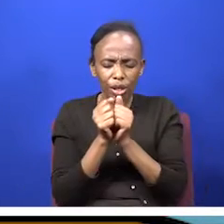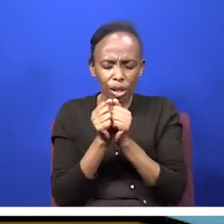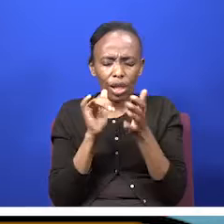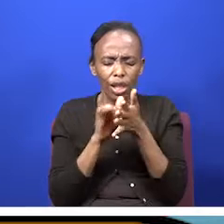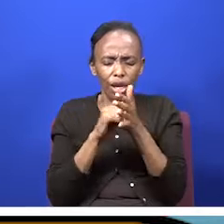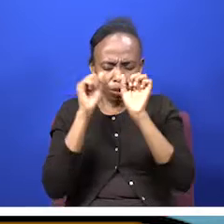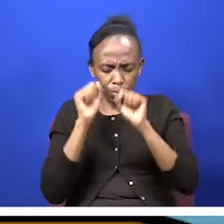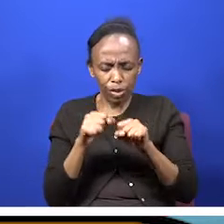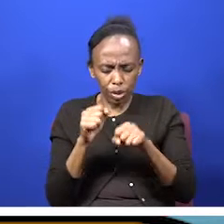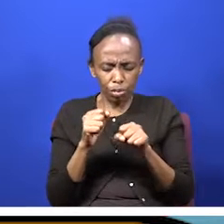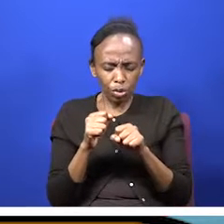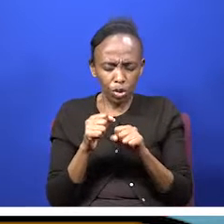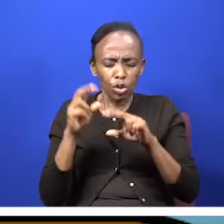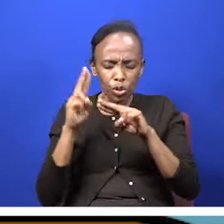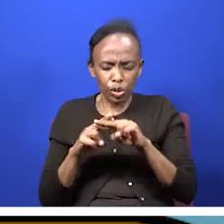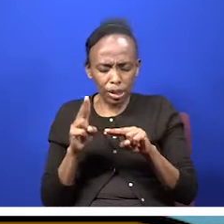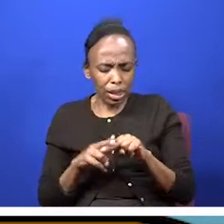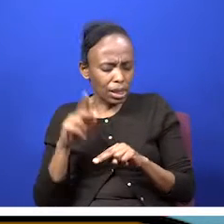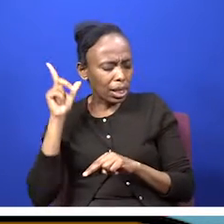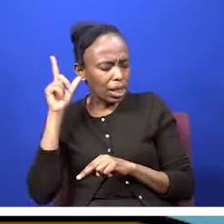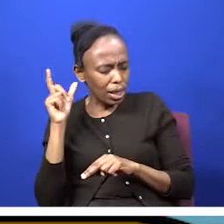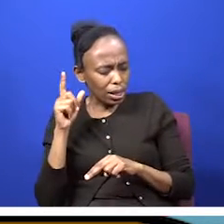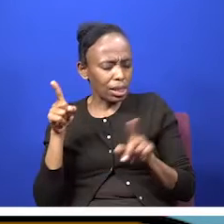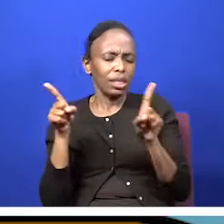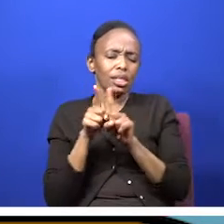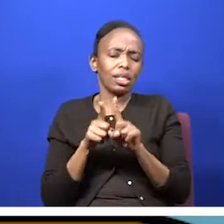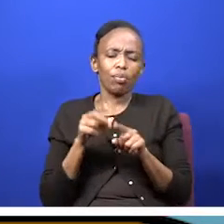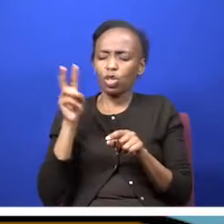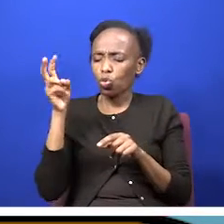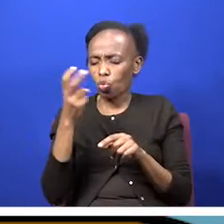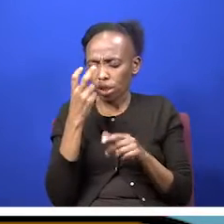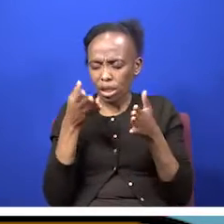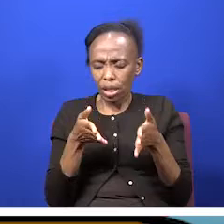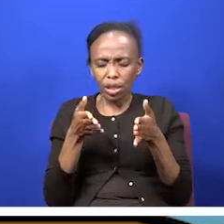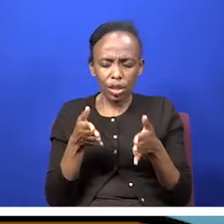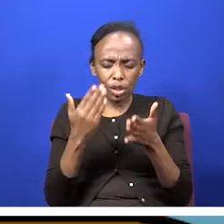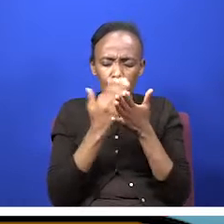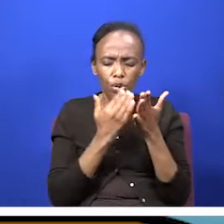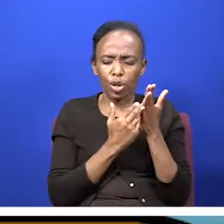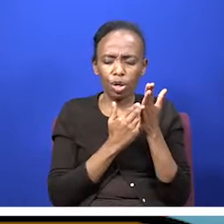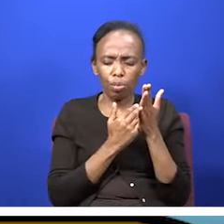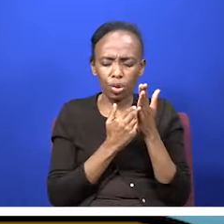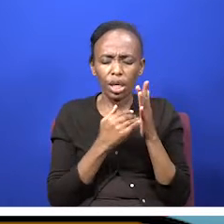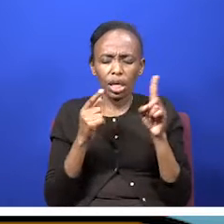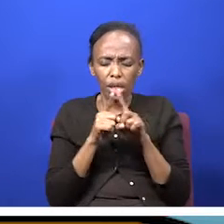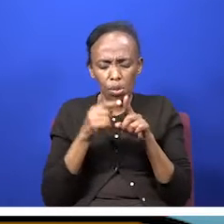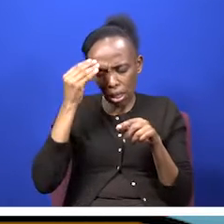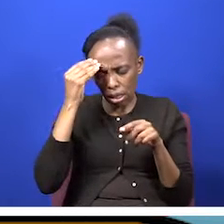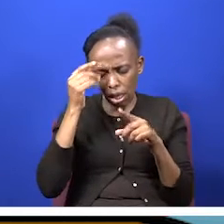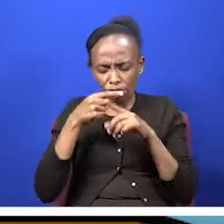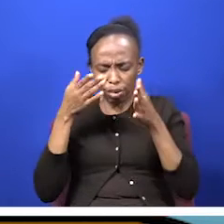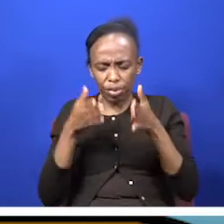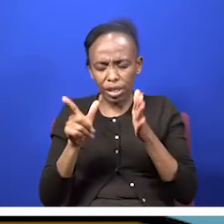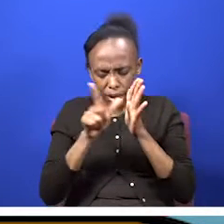together that we may be able to sit and listen and watch this program and